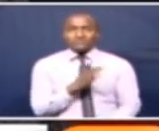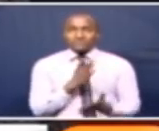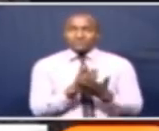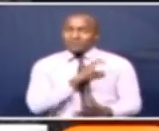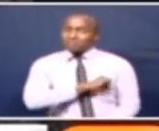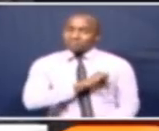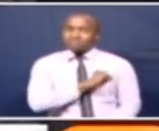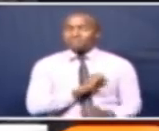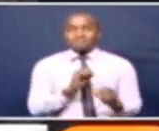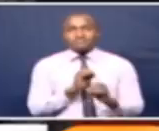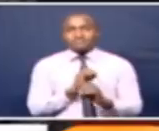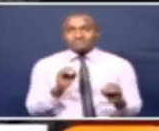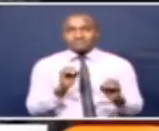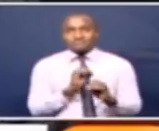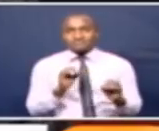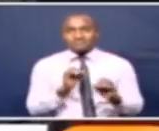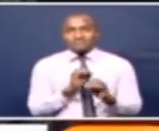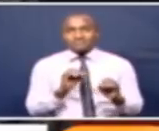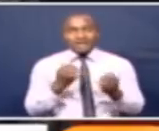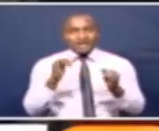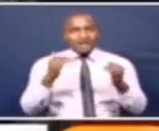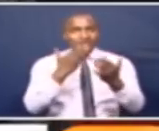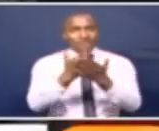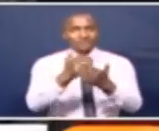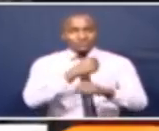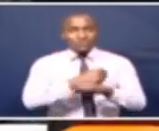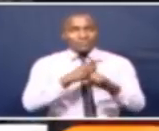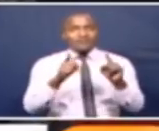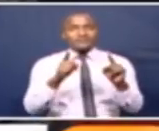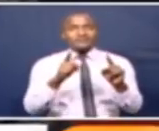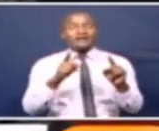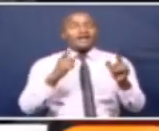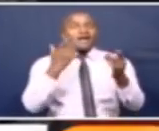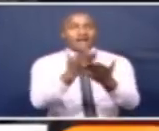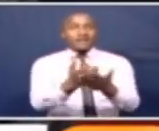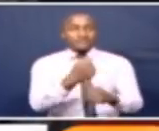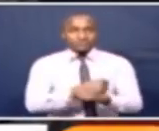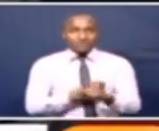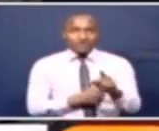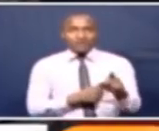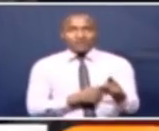as tried reaching school, but I finally arrived there